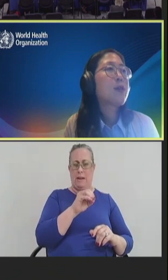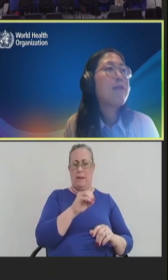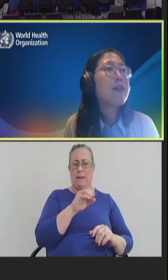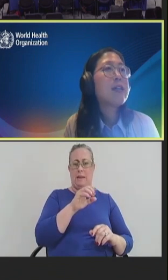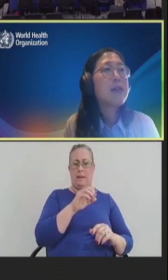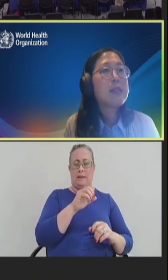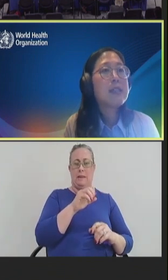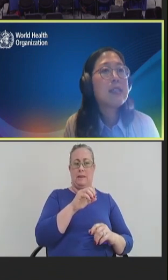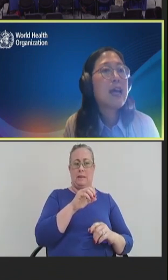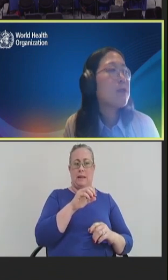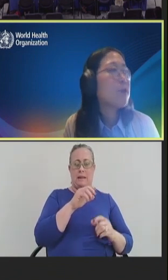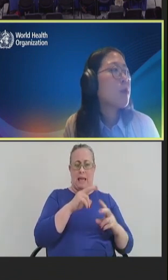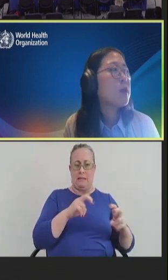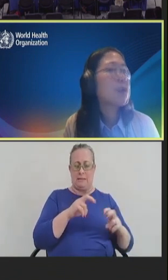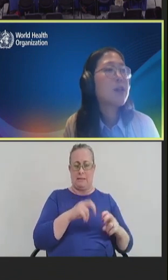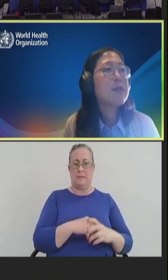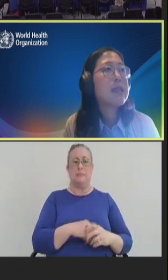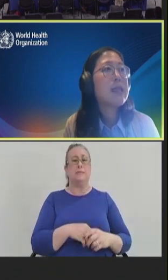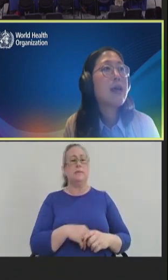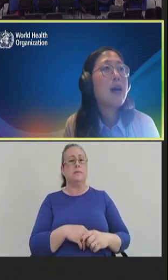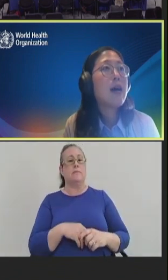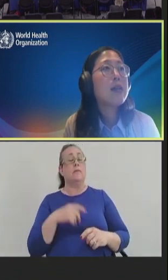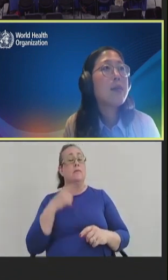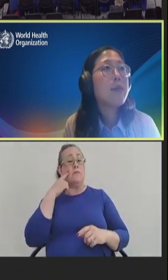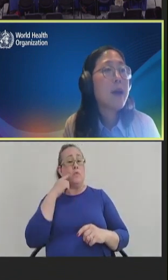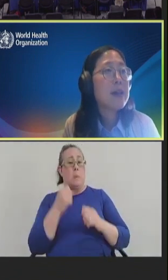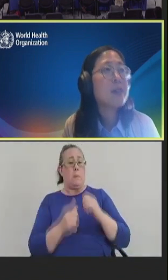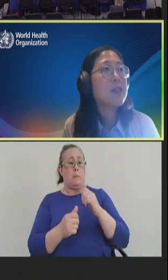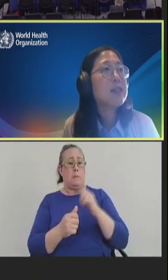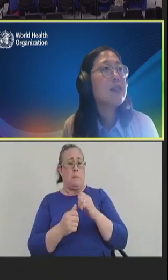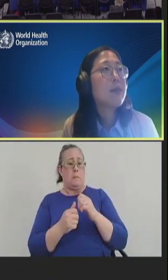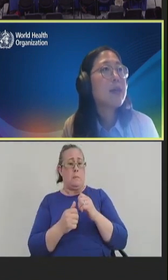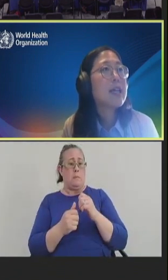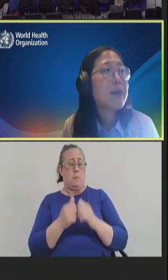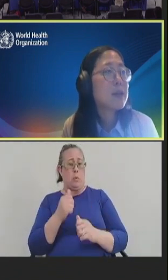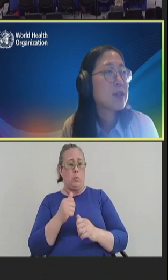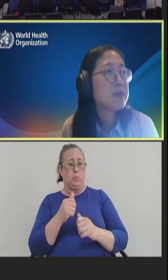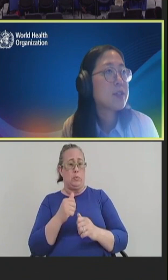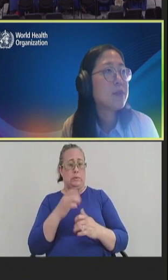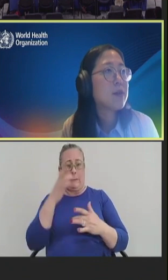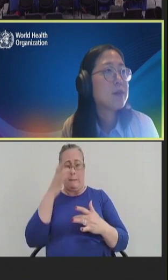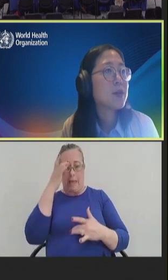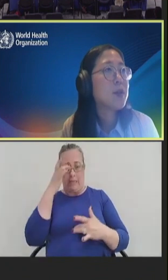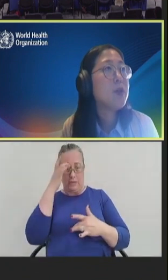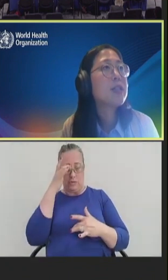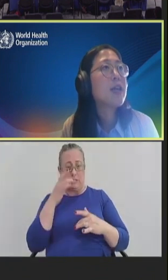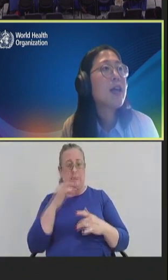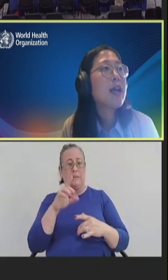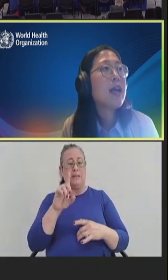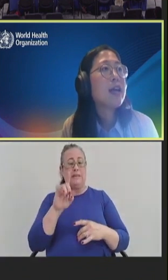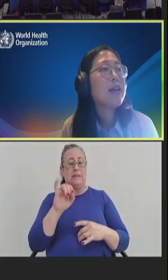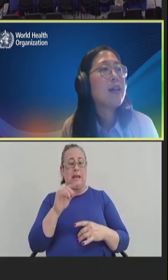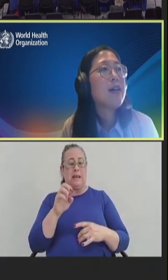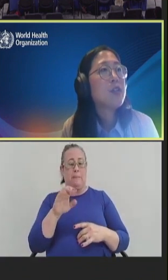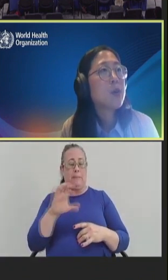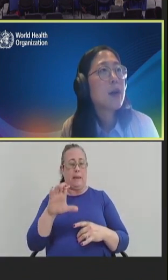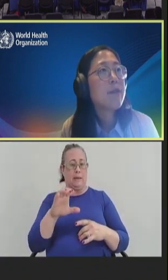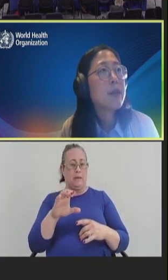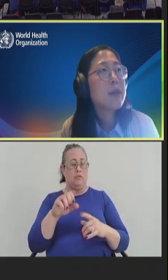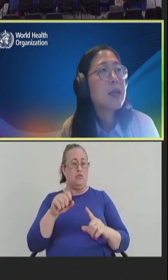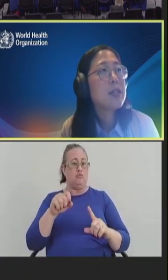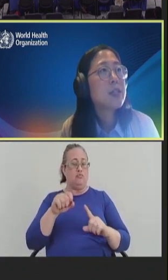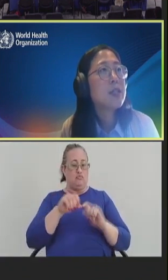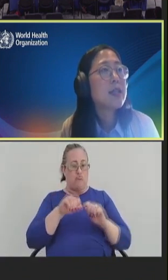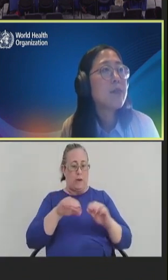So graphically, we see that for most of the pathogens, dynamic transmission models were used, and